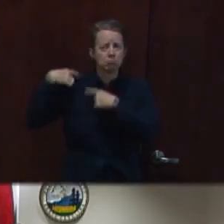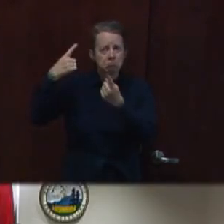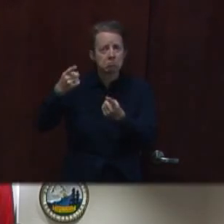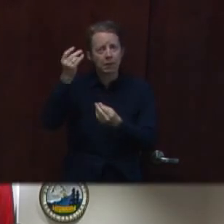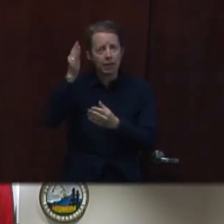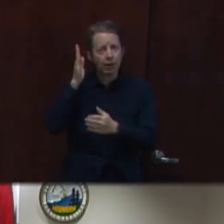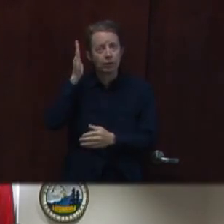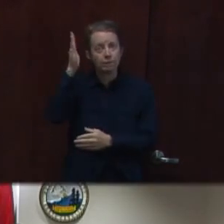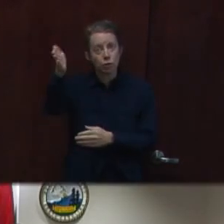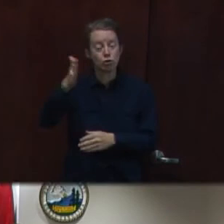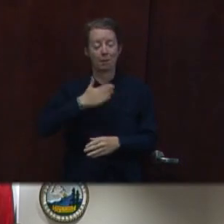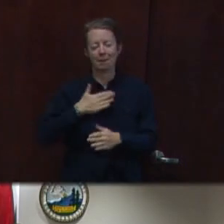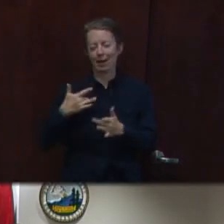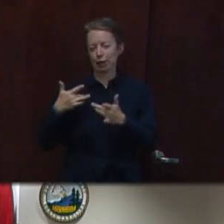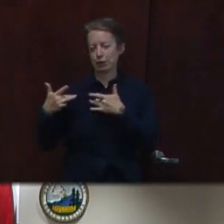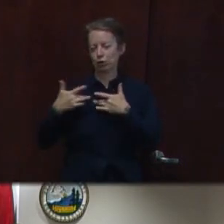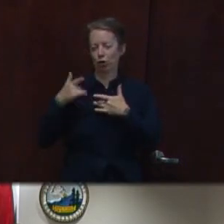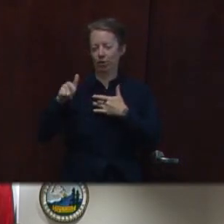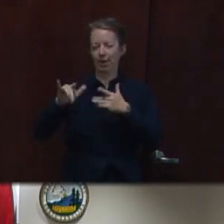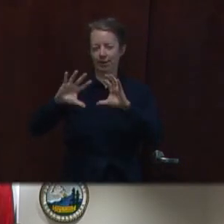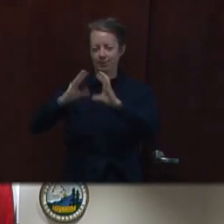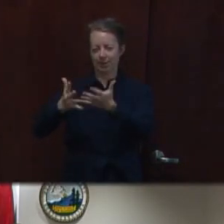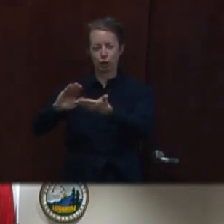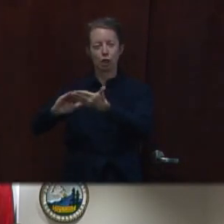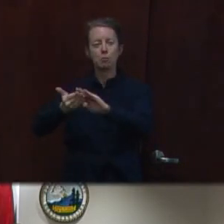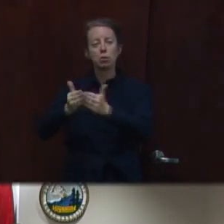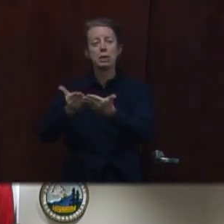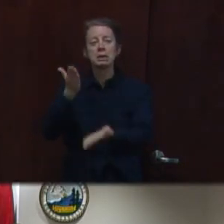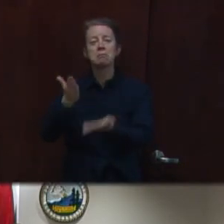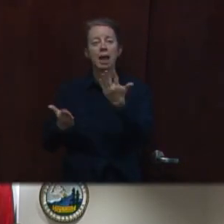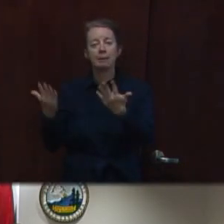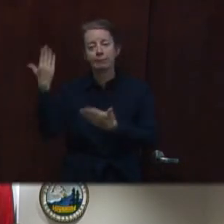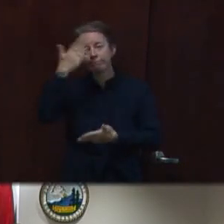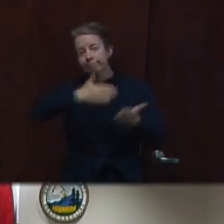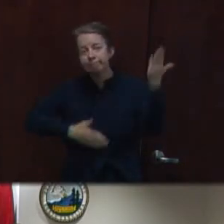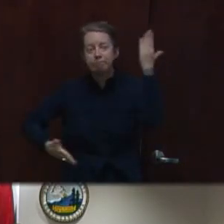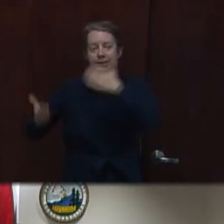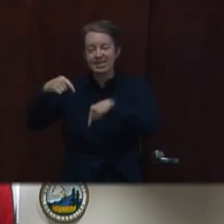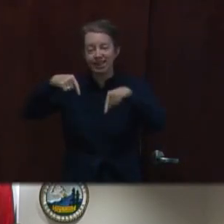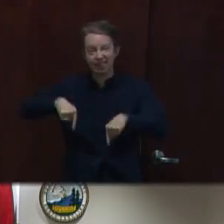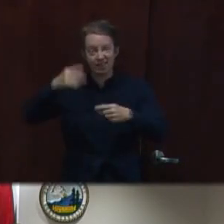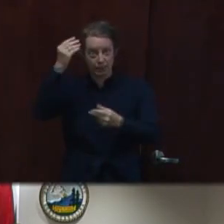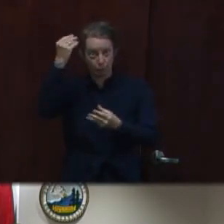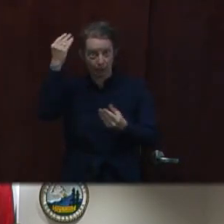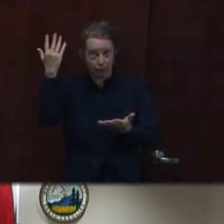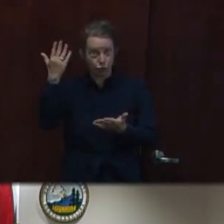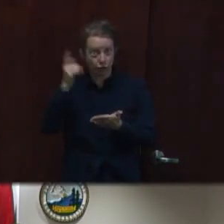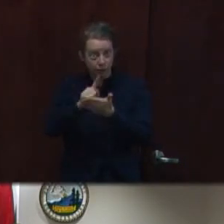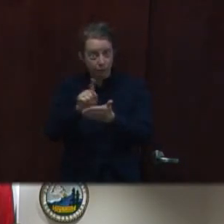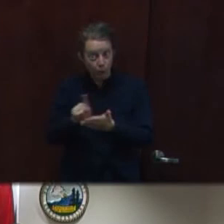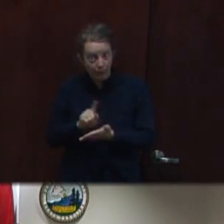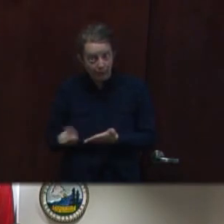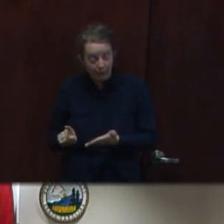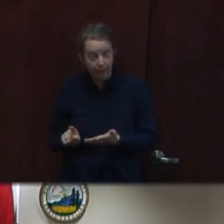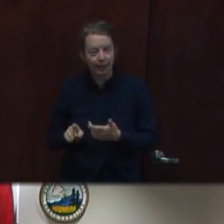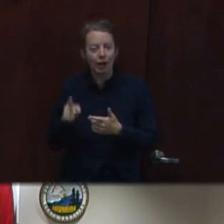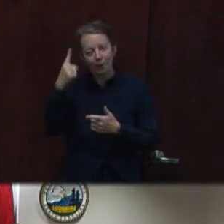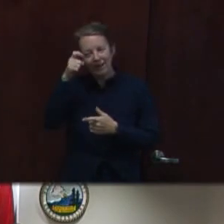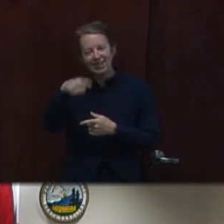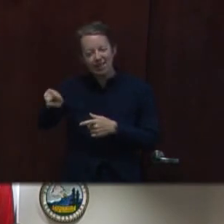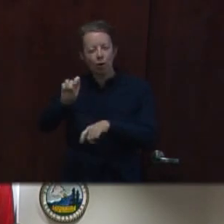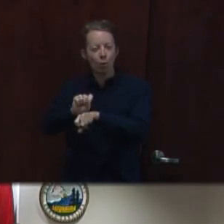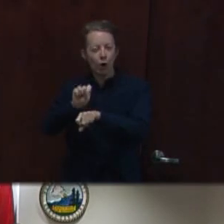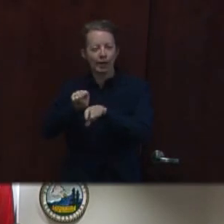I'm concerned that that is a target population that is not tuned in to these briefings and such during the 8 to 5